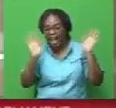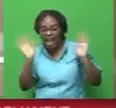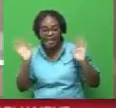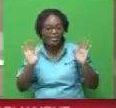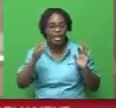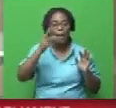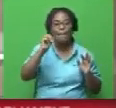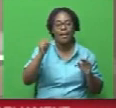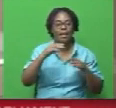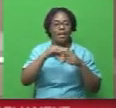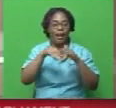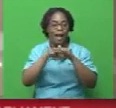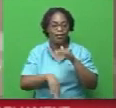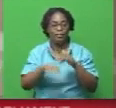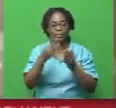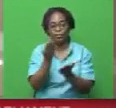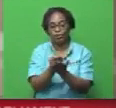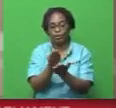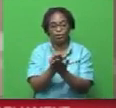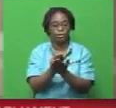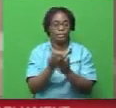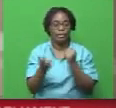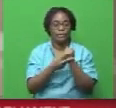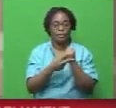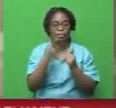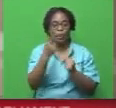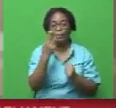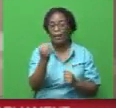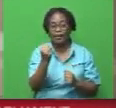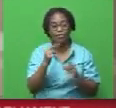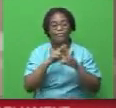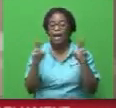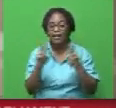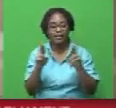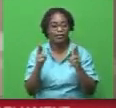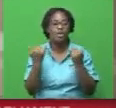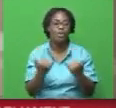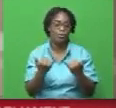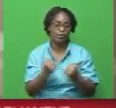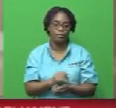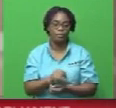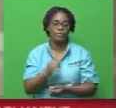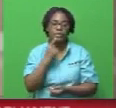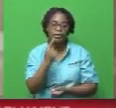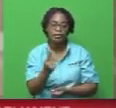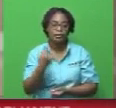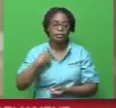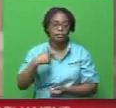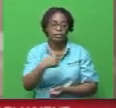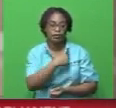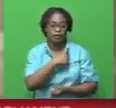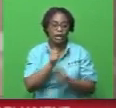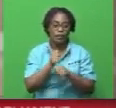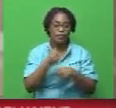budget. $2 million under budget. And that it was ready now. And I quote from what he said, "We have quadrupled the office space.